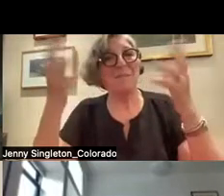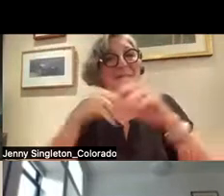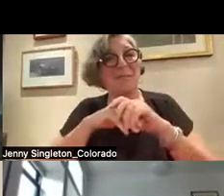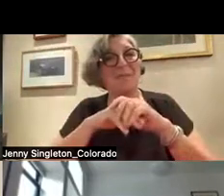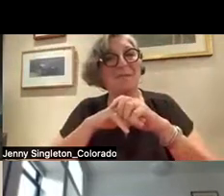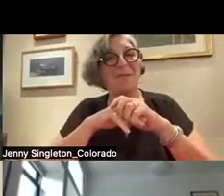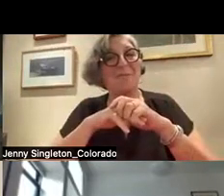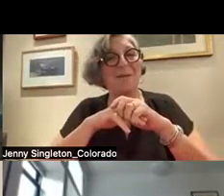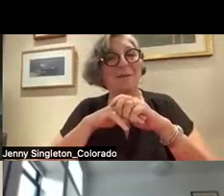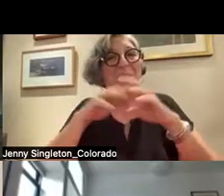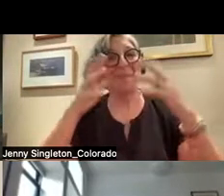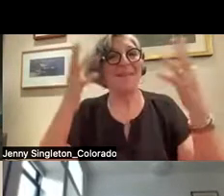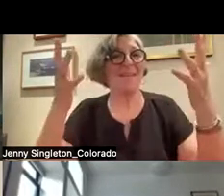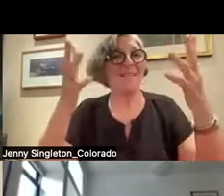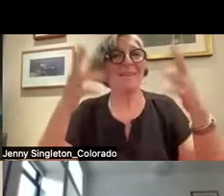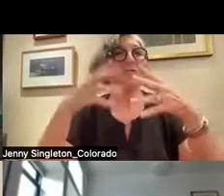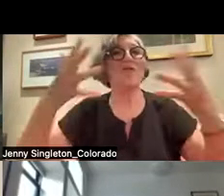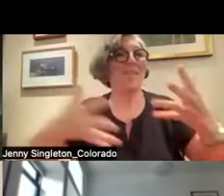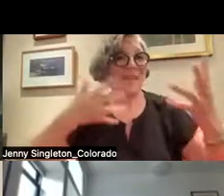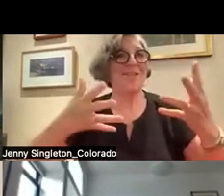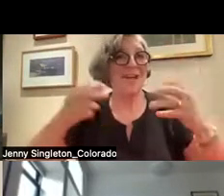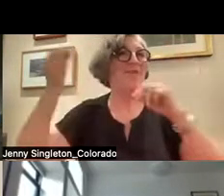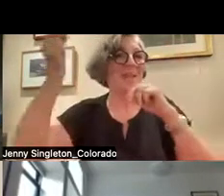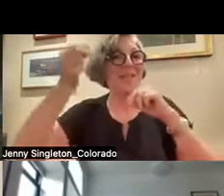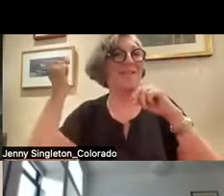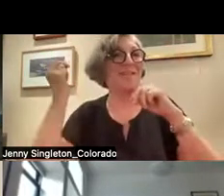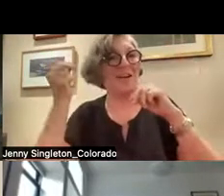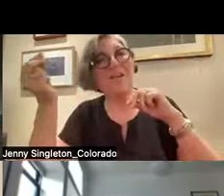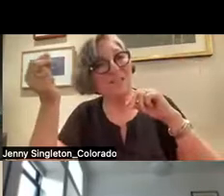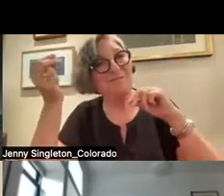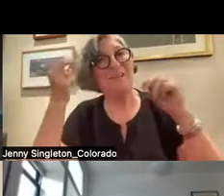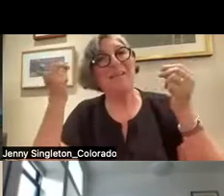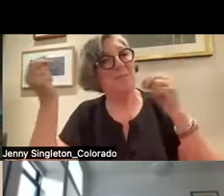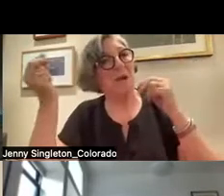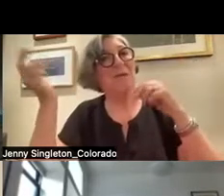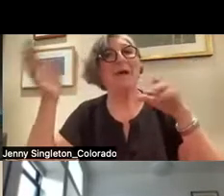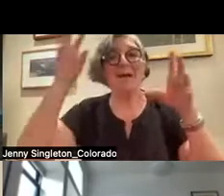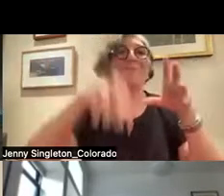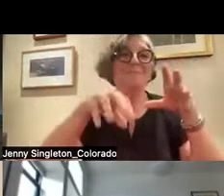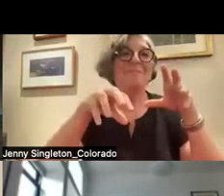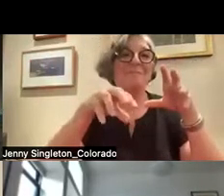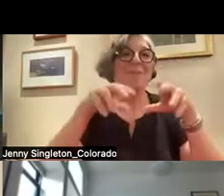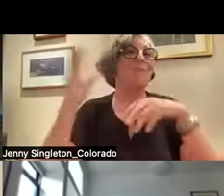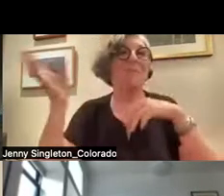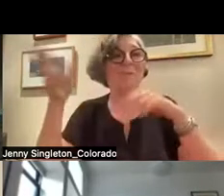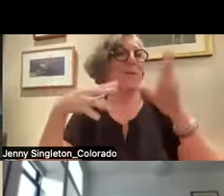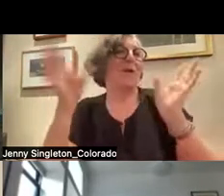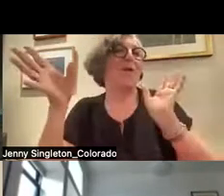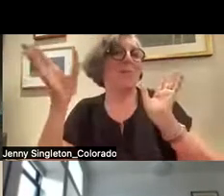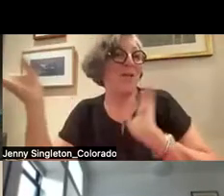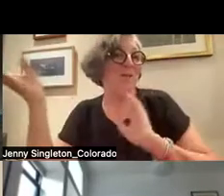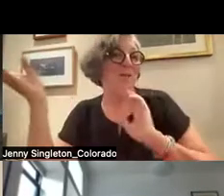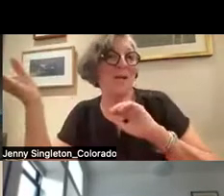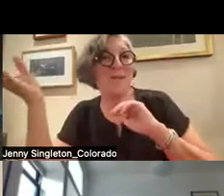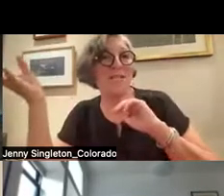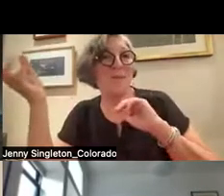might be somebody who, it's unfortunate that you're a signer because the cognitive impairment you have wouldn't be a problem